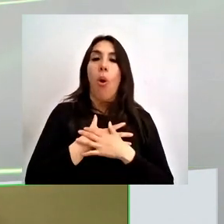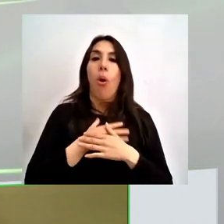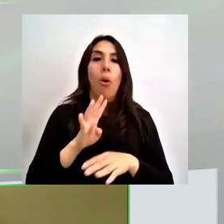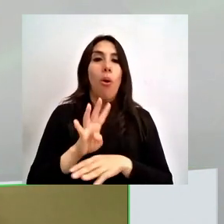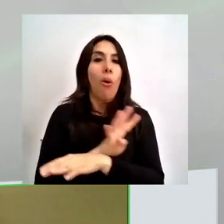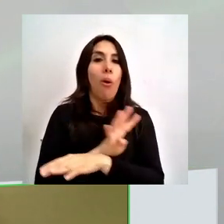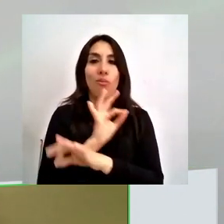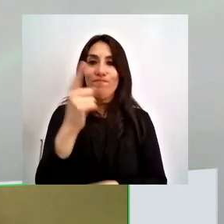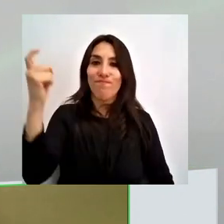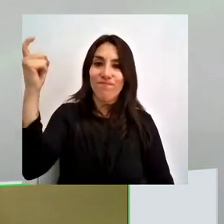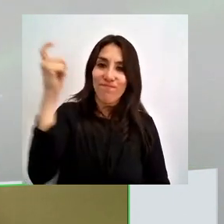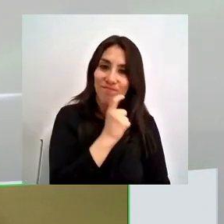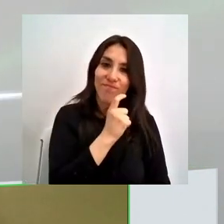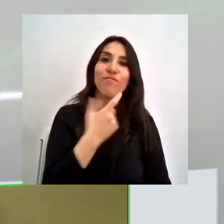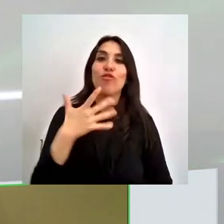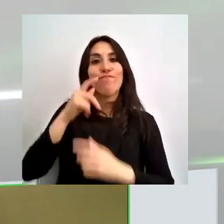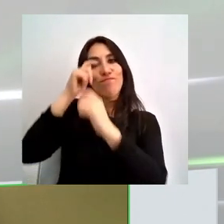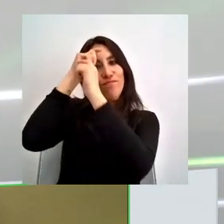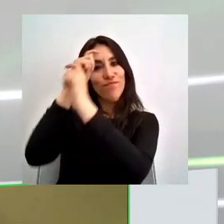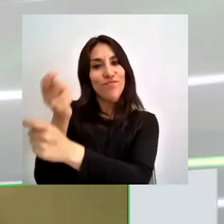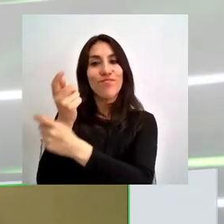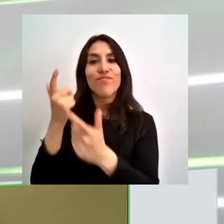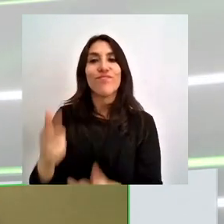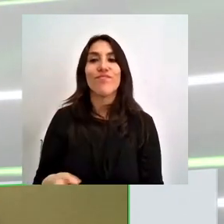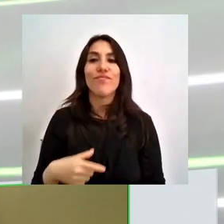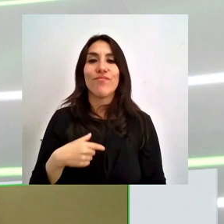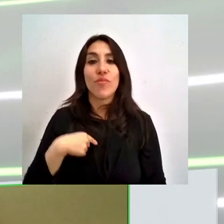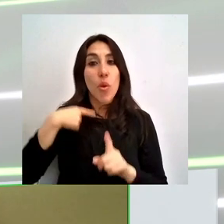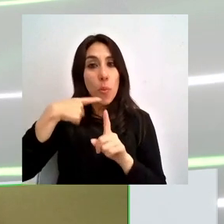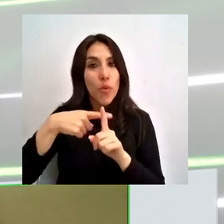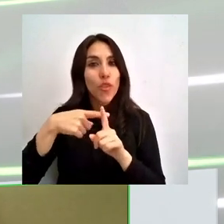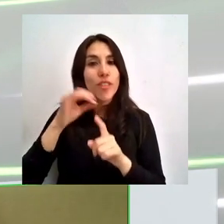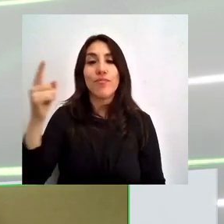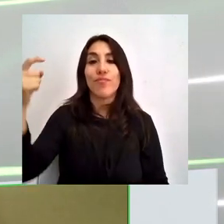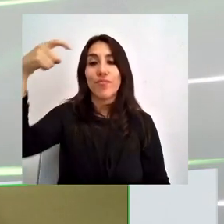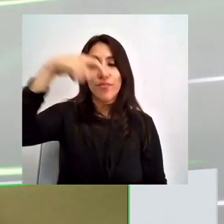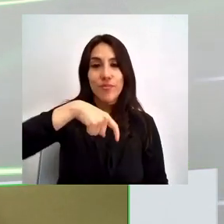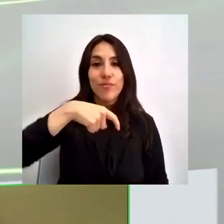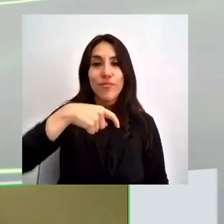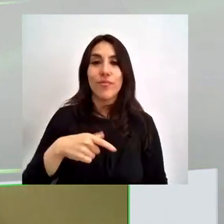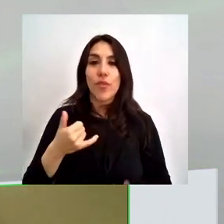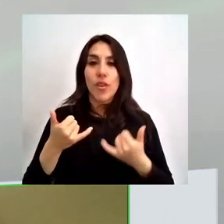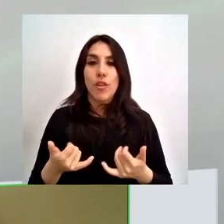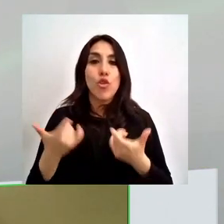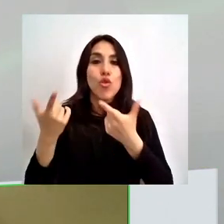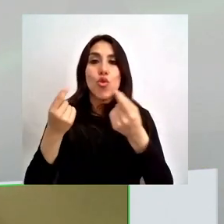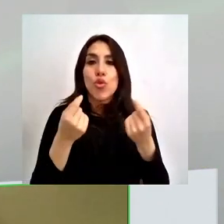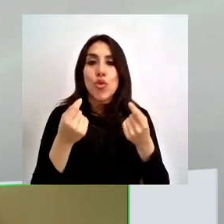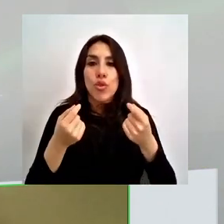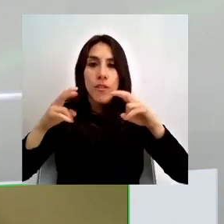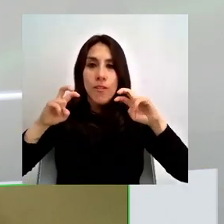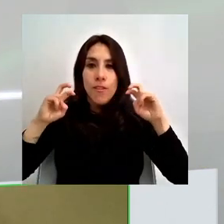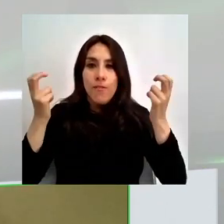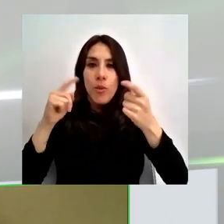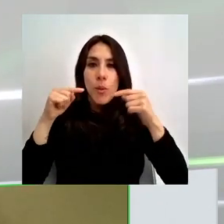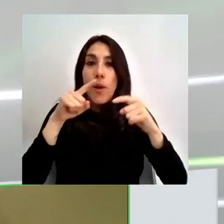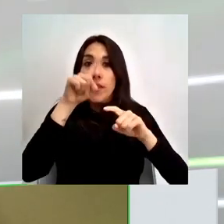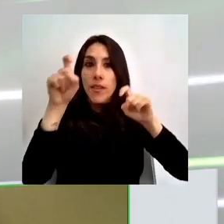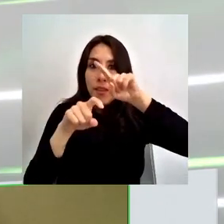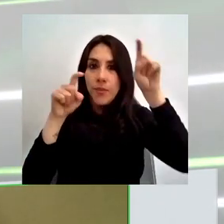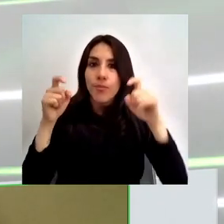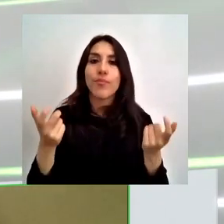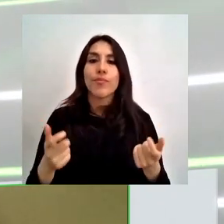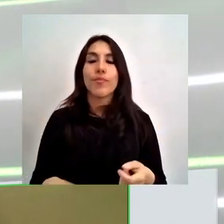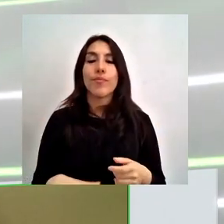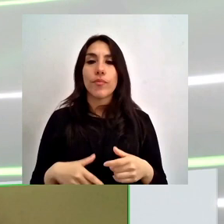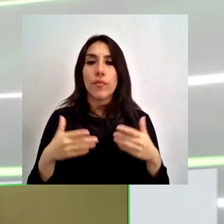Senator Harkin. It is an honor for us to have you, your participation today. We would like to begin this round of questions by